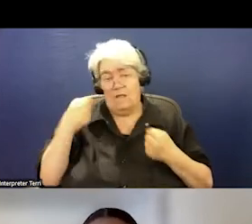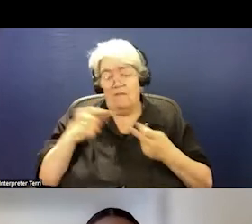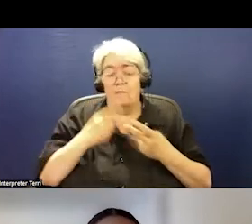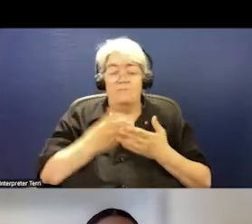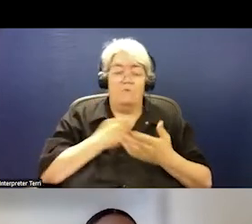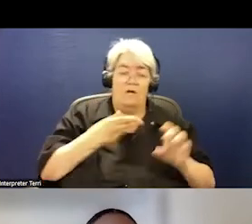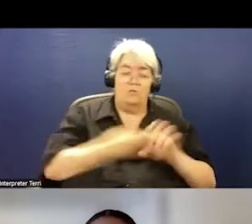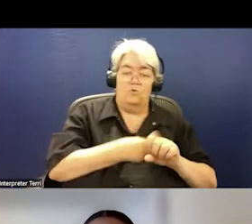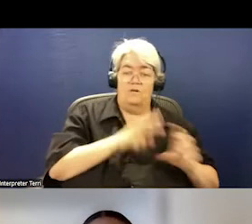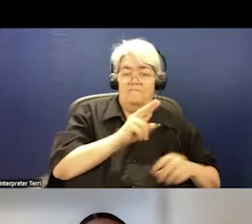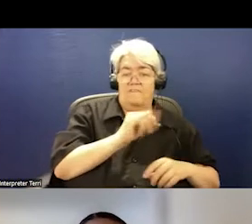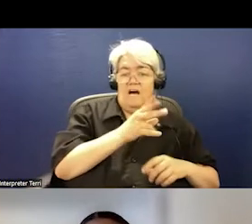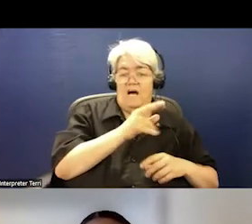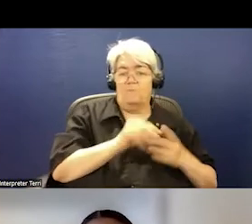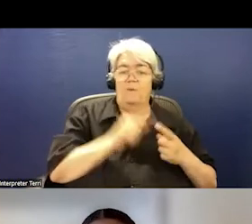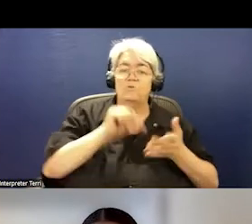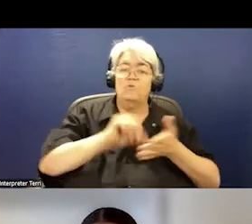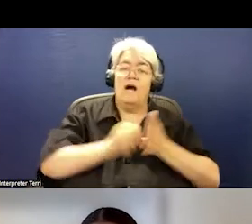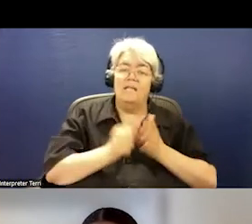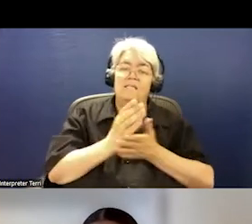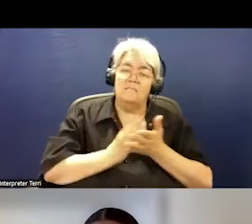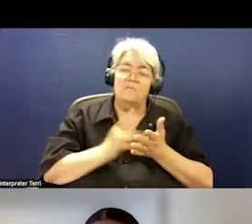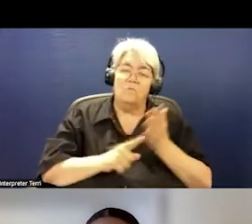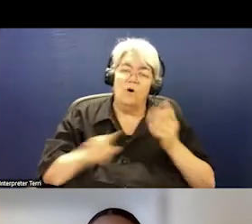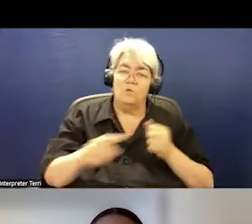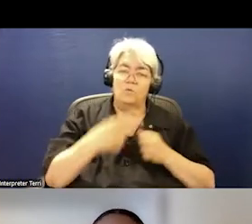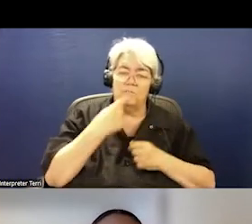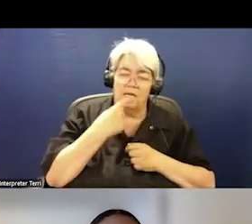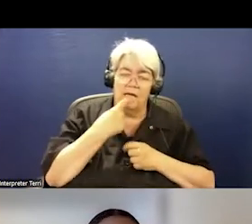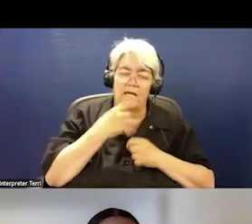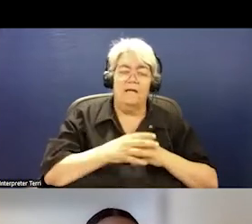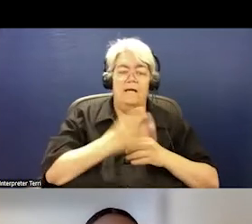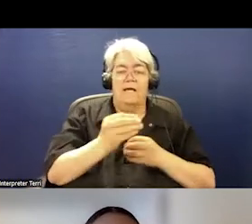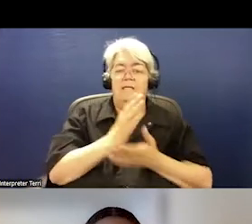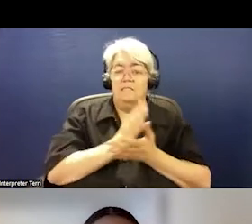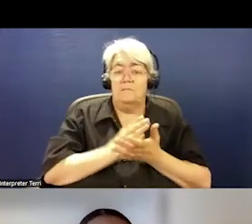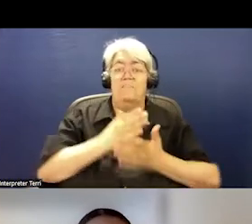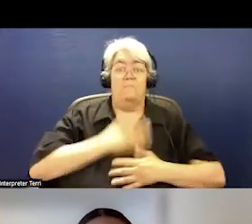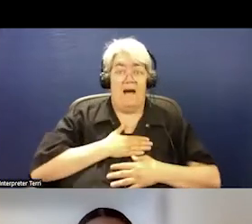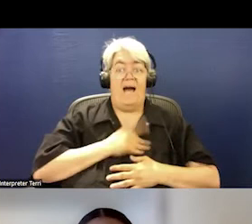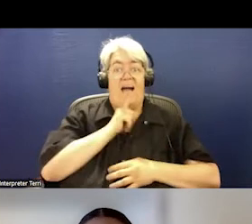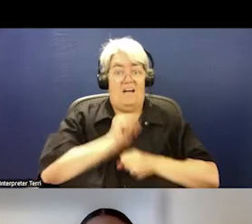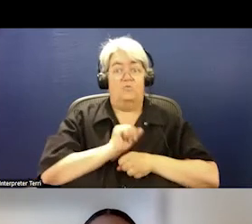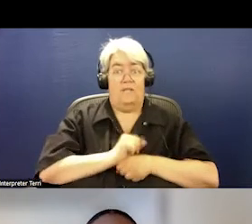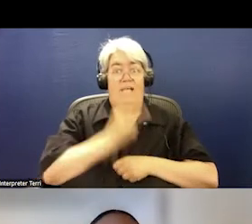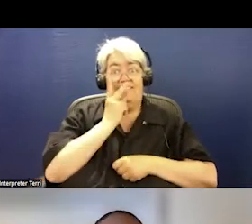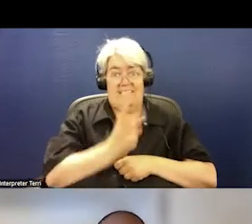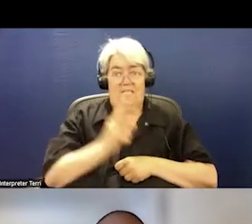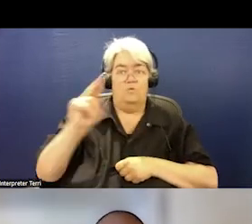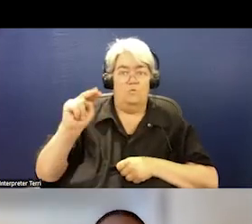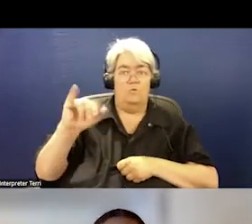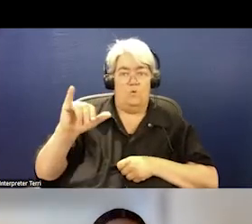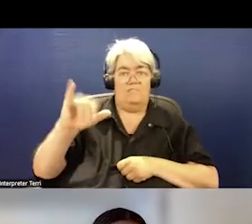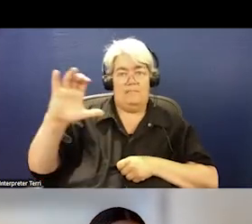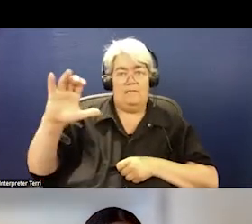I just wanted to highlight some of the points that you mentioned and some of the hands-on experience that I've seen, especially in New York City, and